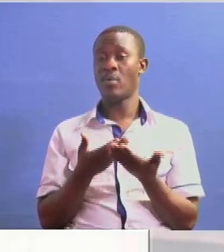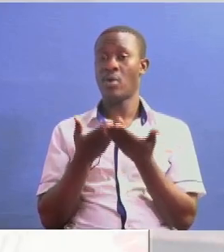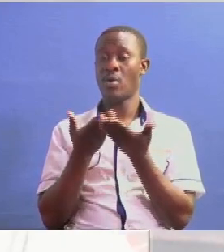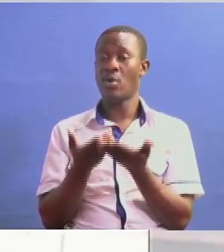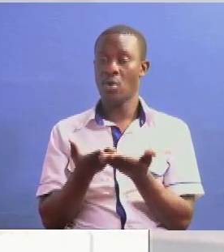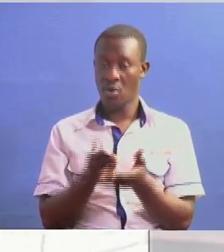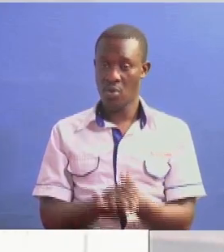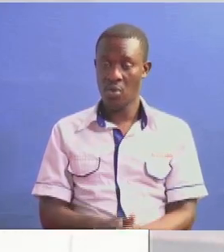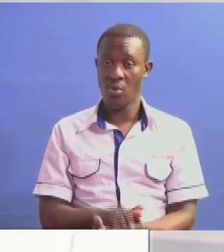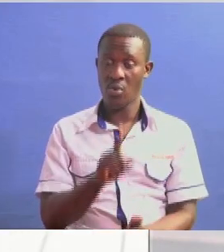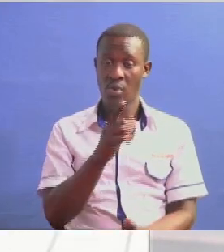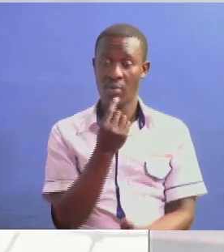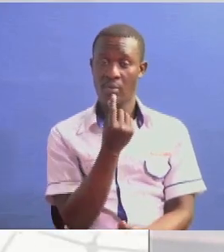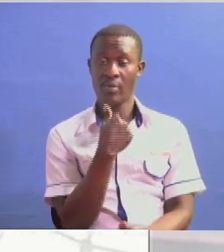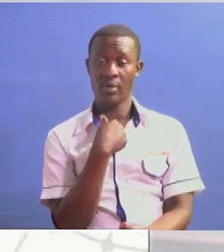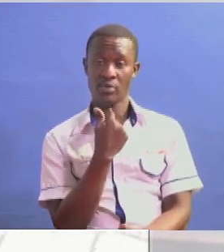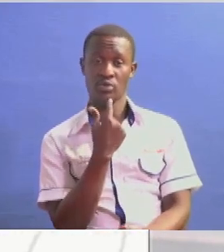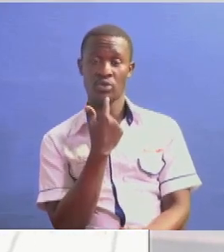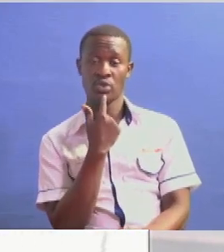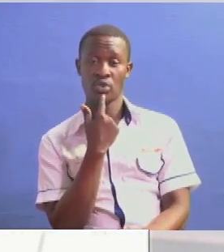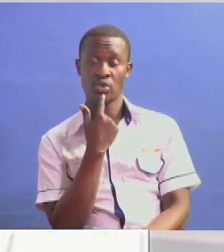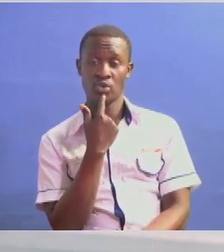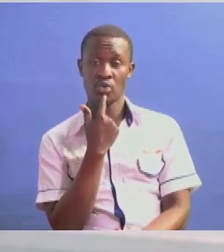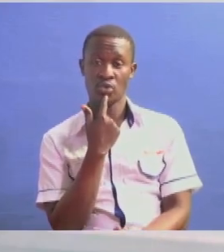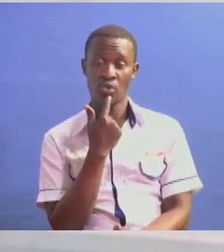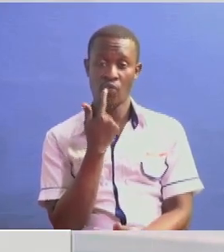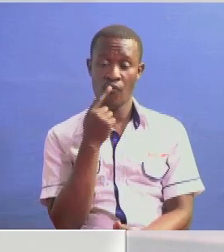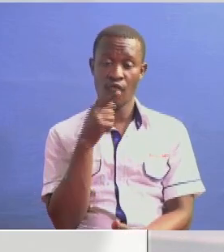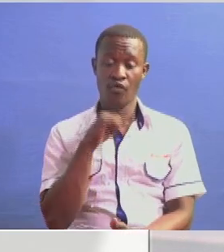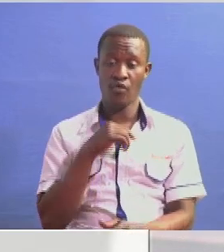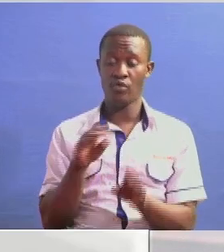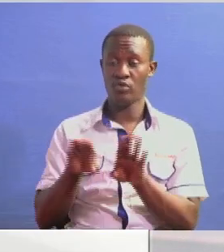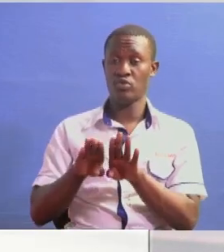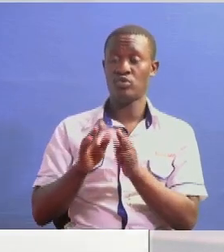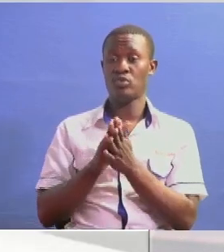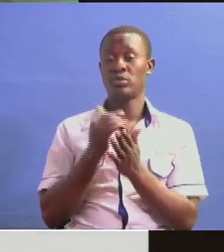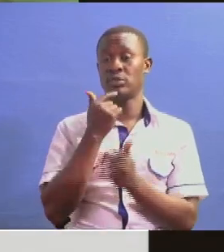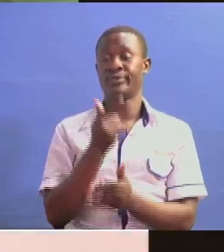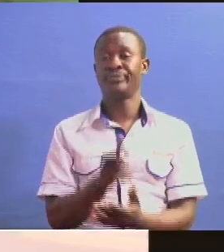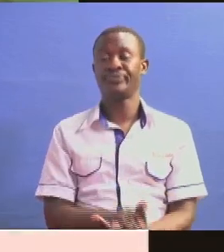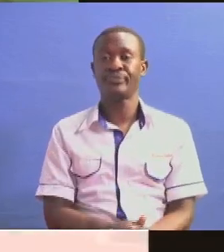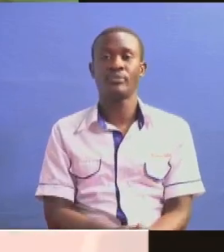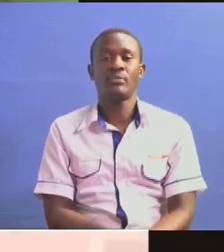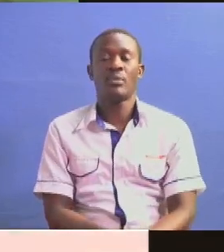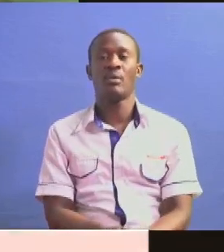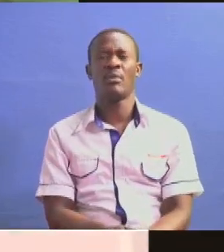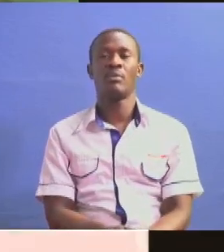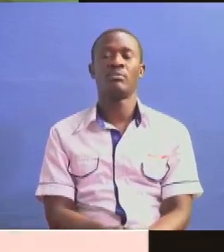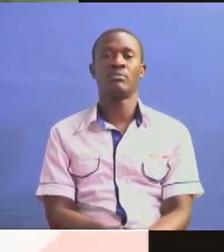this, 1 minute to actually, for your closing remarks, Doc.